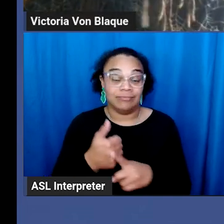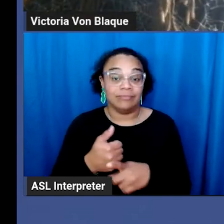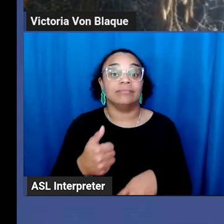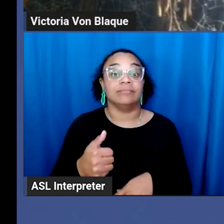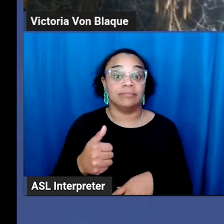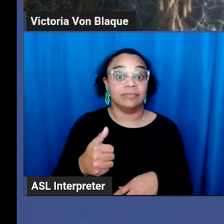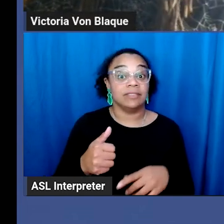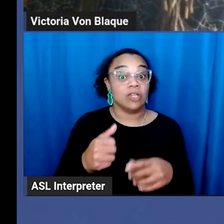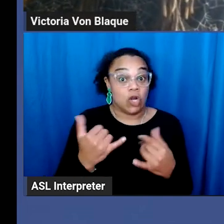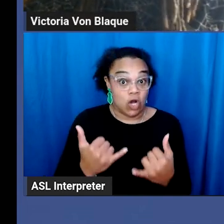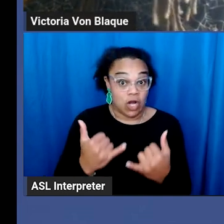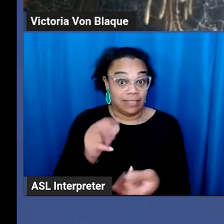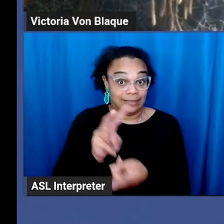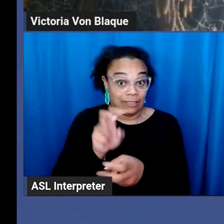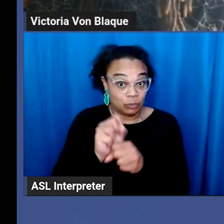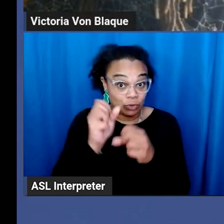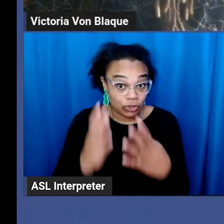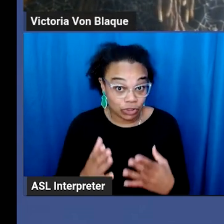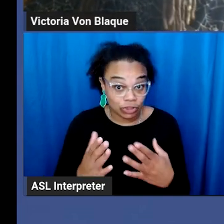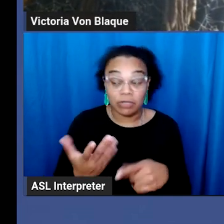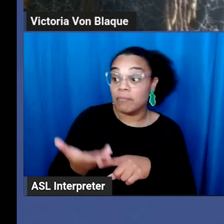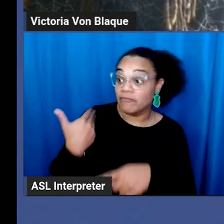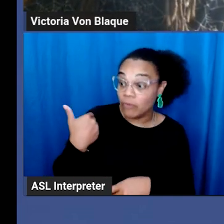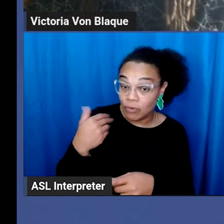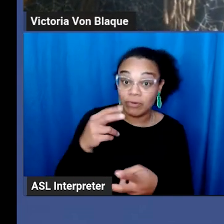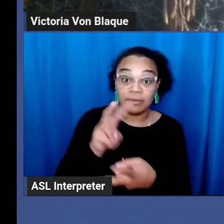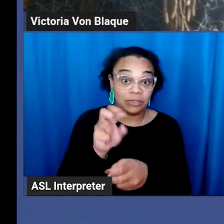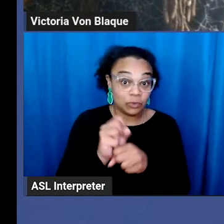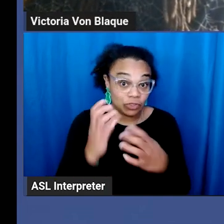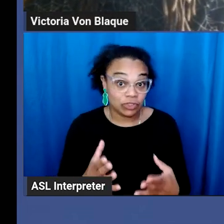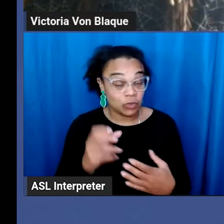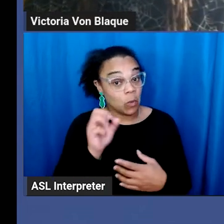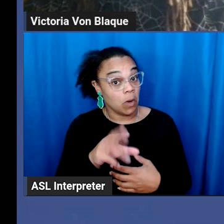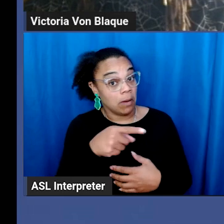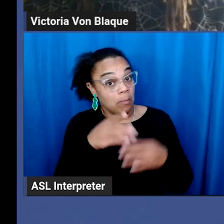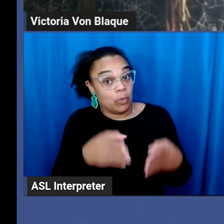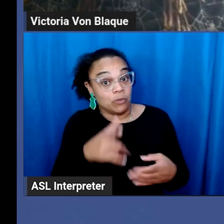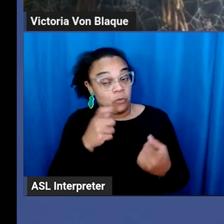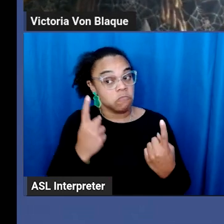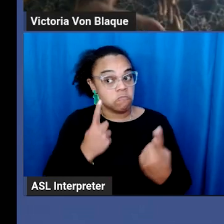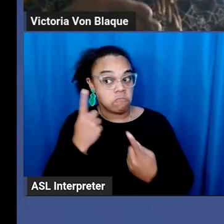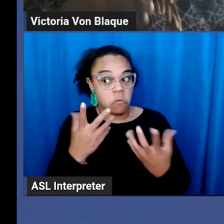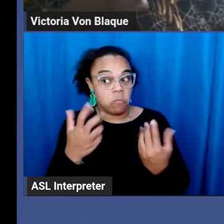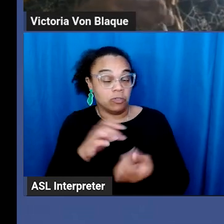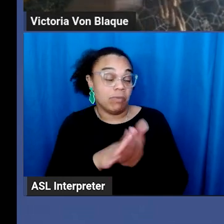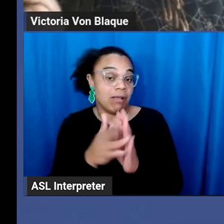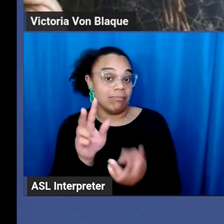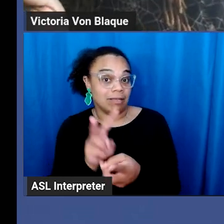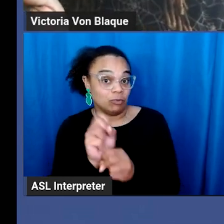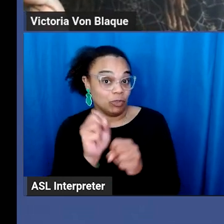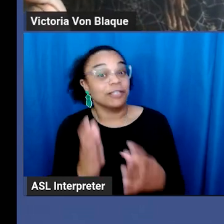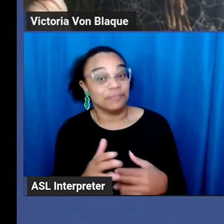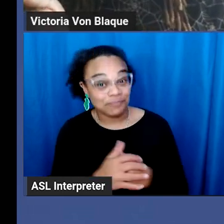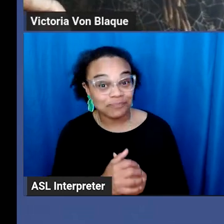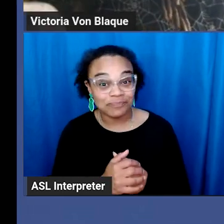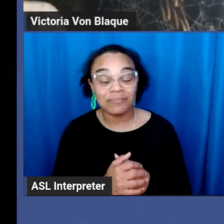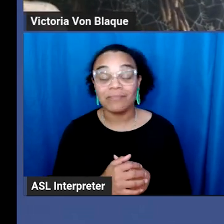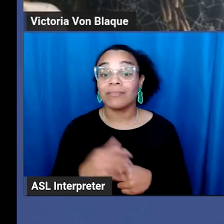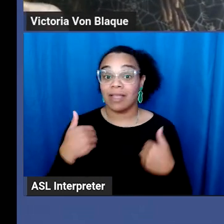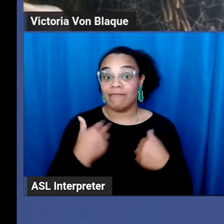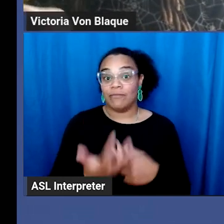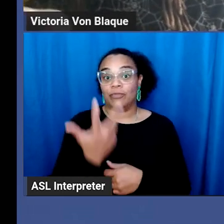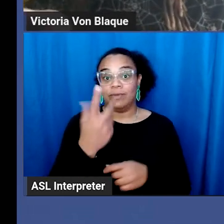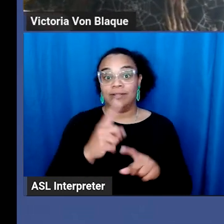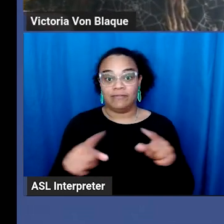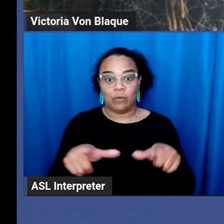and possibly thinking about being a sex worker. They have 3 different places in New York